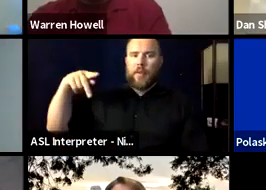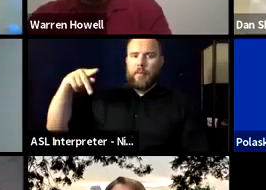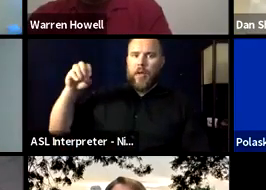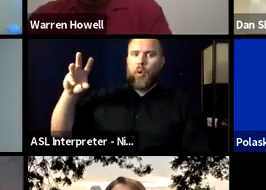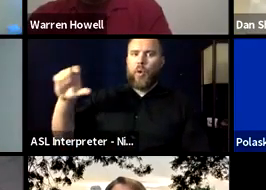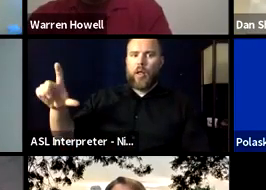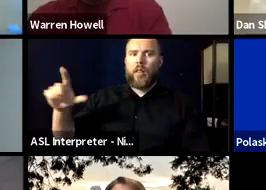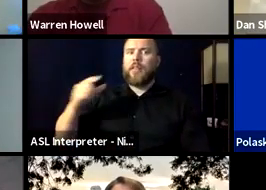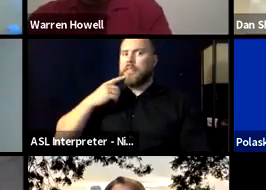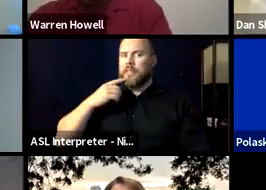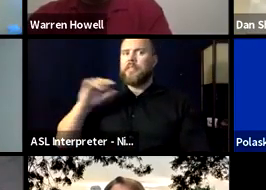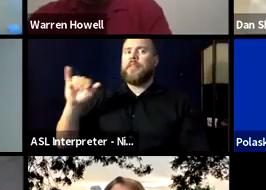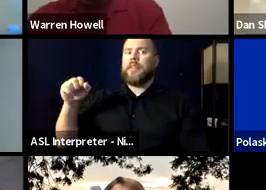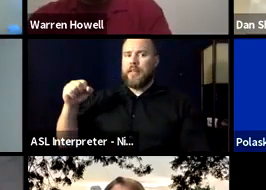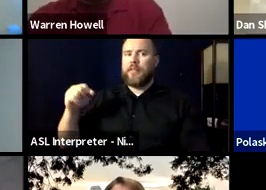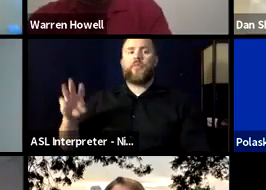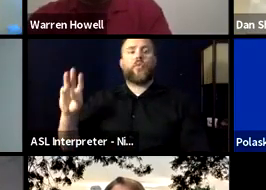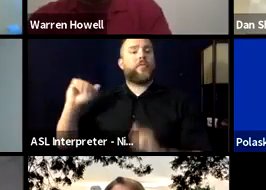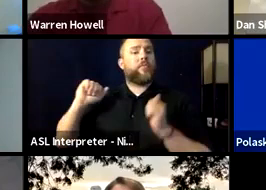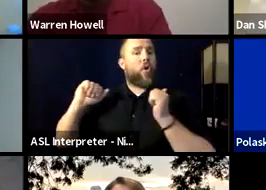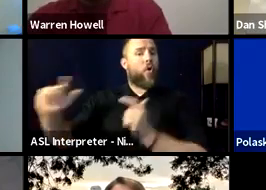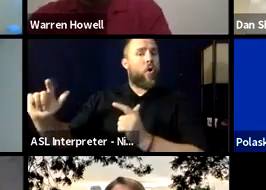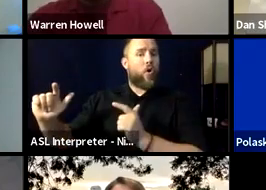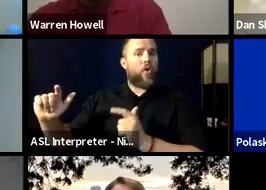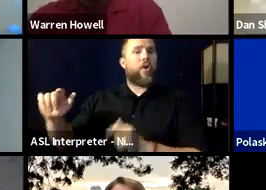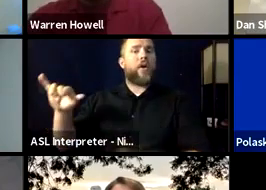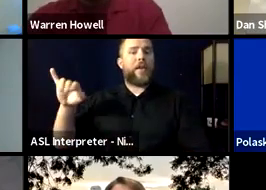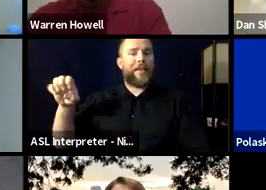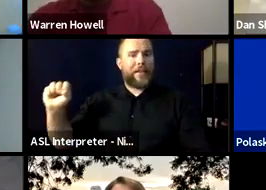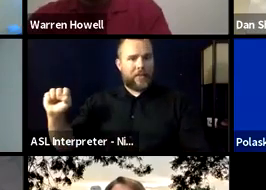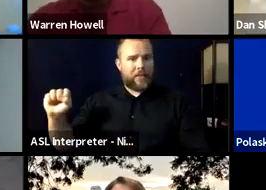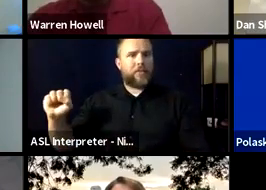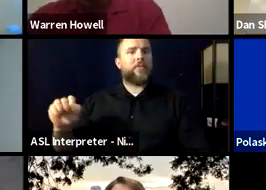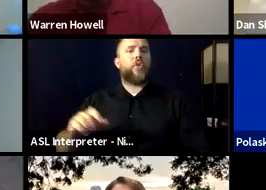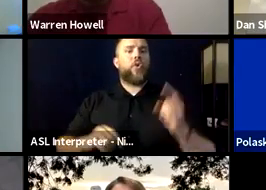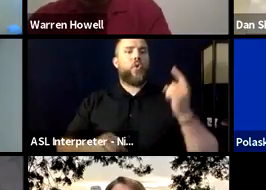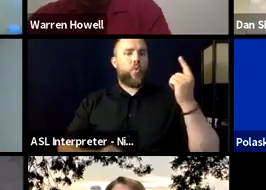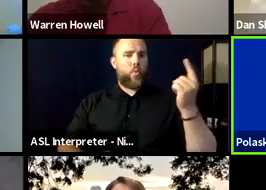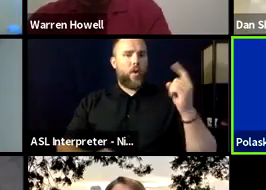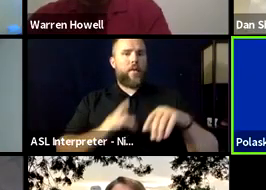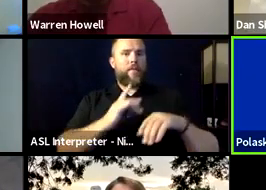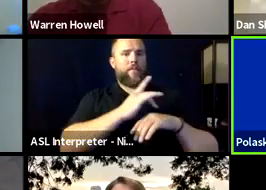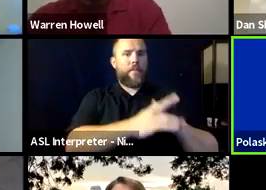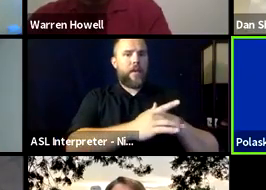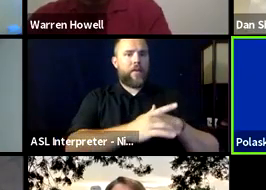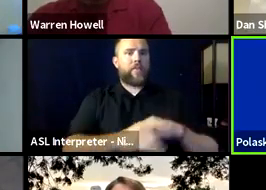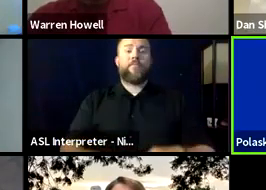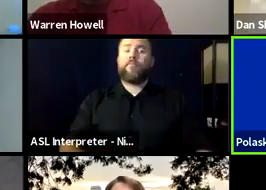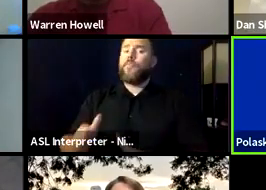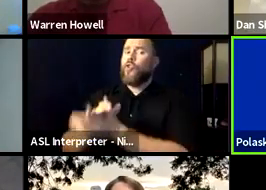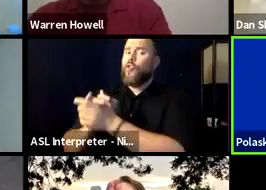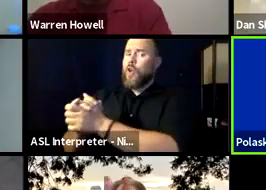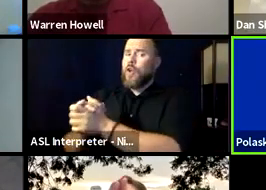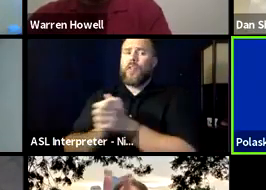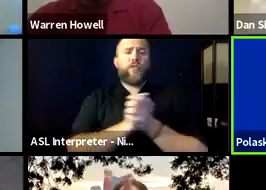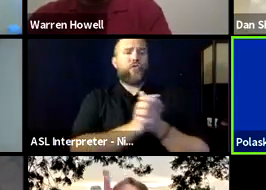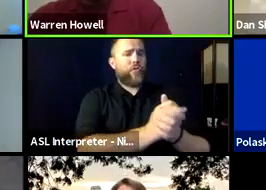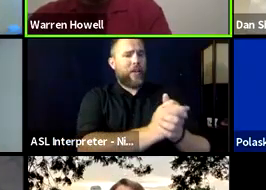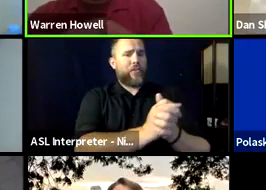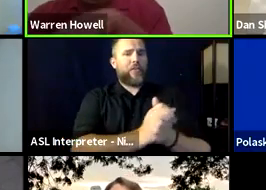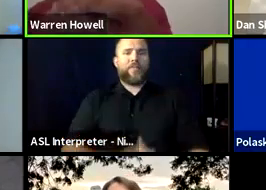passes with 6 yes, 0 no's, no abstentions, and 1 vacancy. Congratulations to both of you.